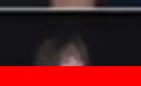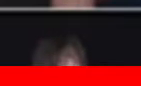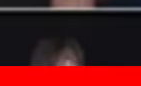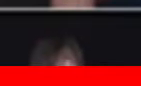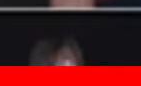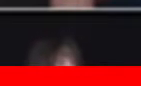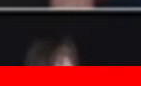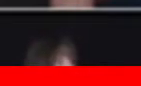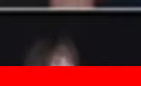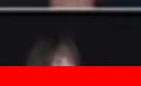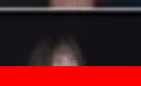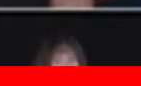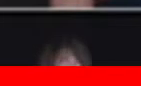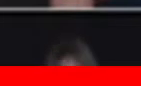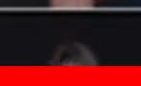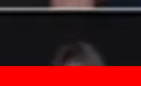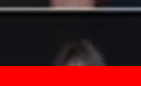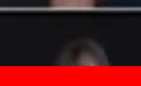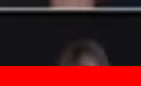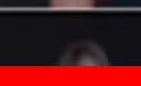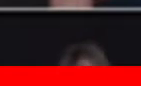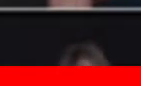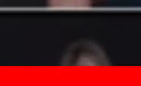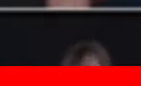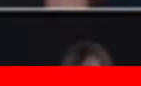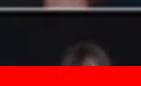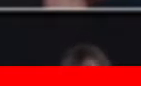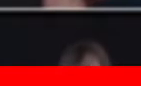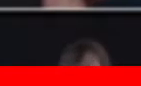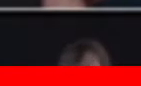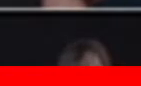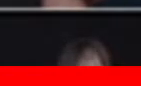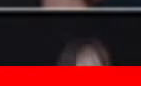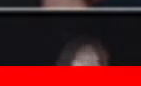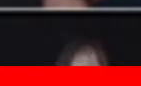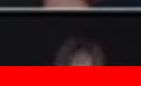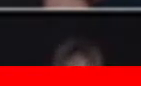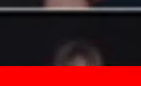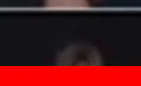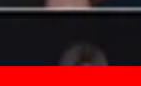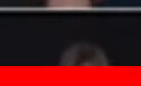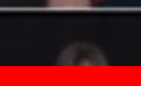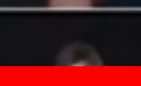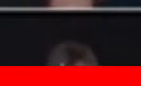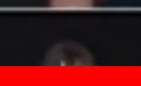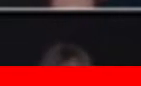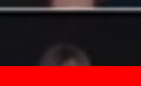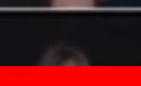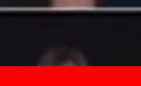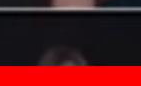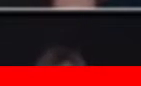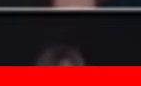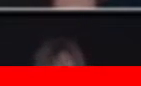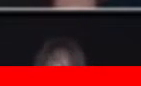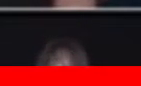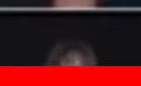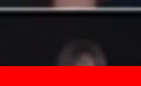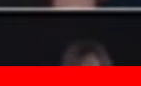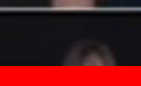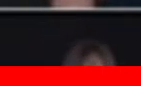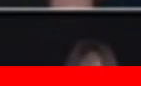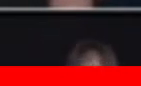A variety of these decisions involve careful review of the data and productive conversations with the local medical officers of health. The